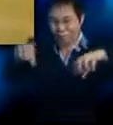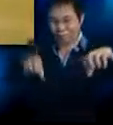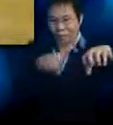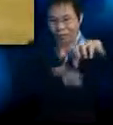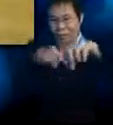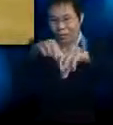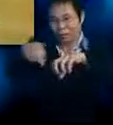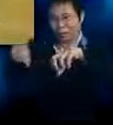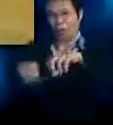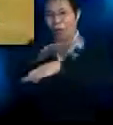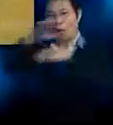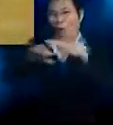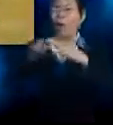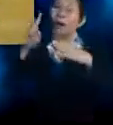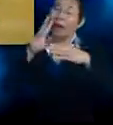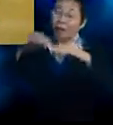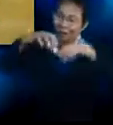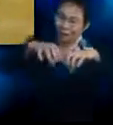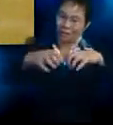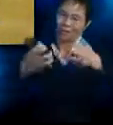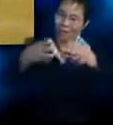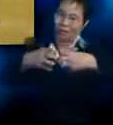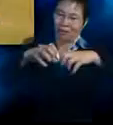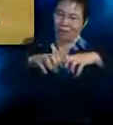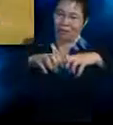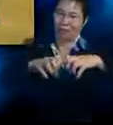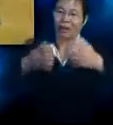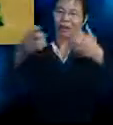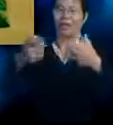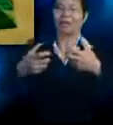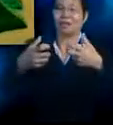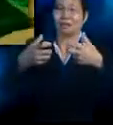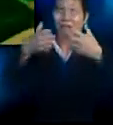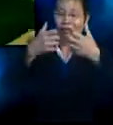each of them are air spaces that connect the mesophyll to the stoma.